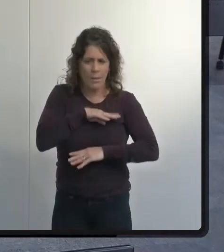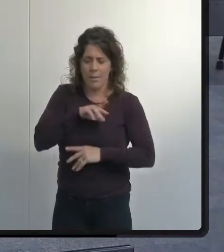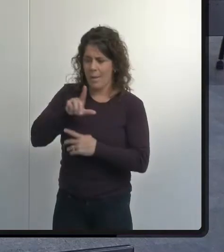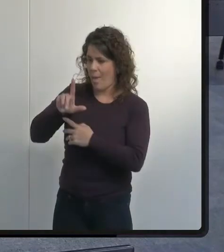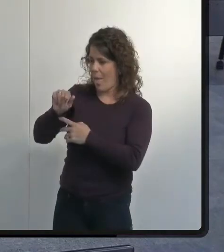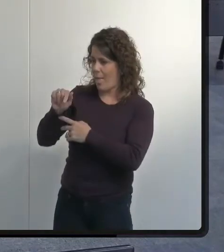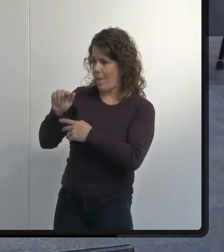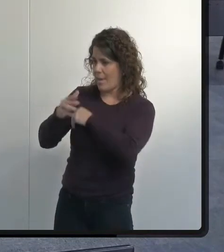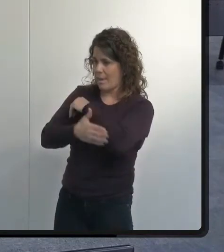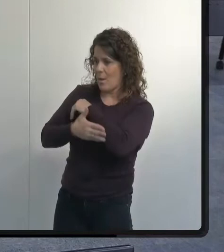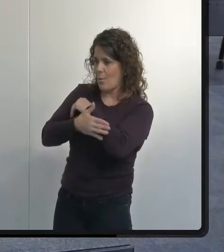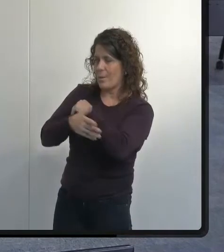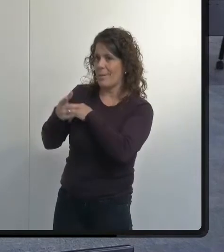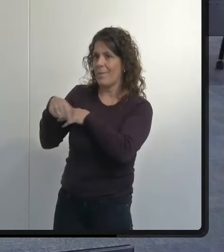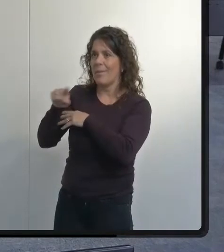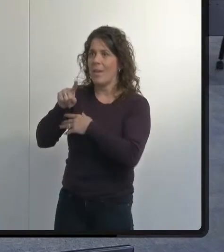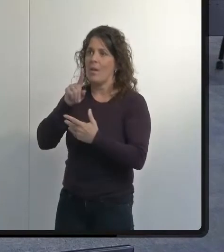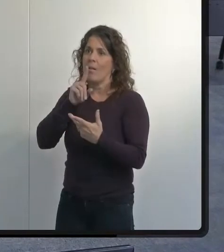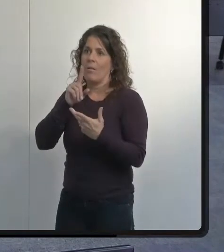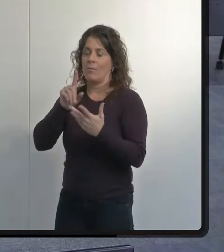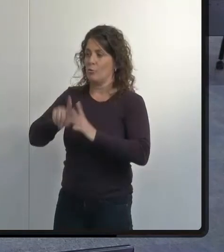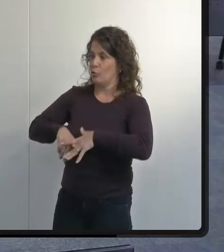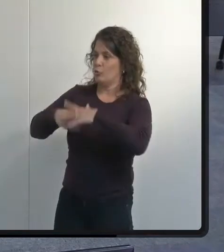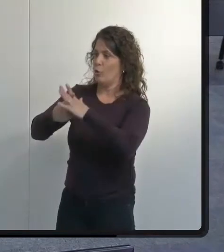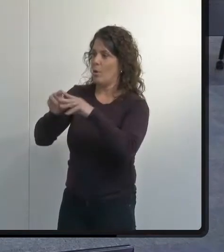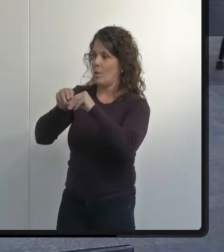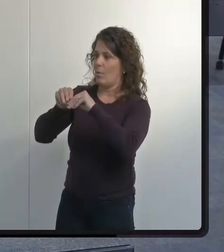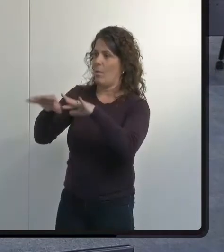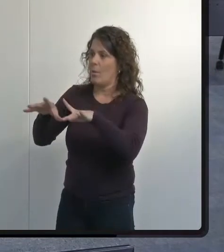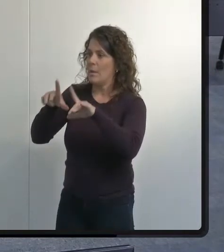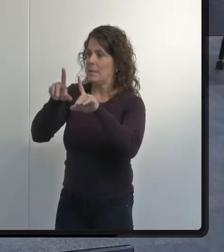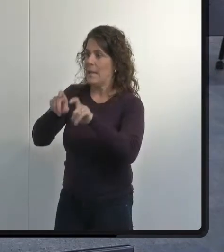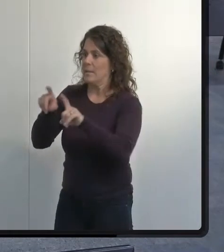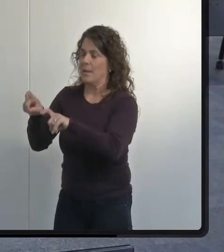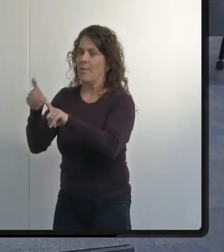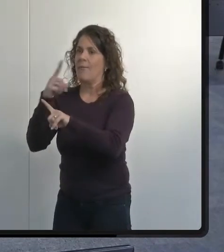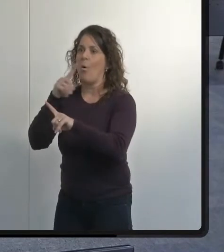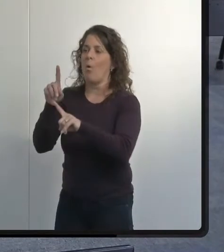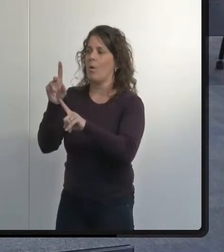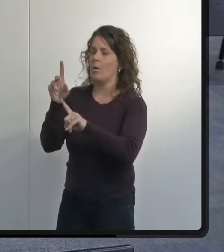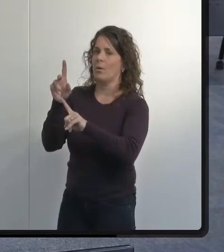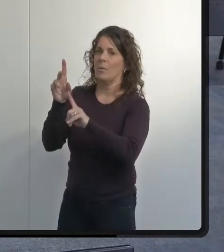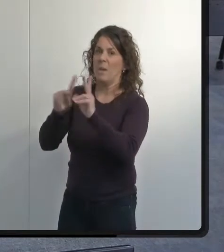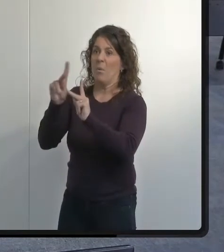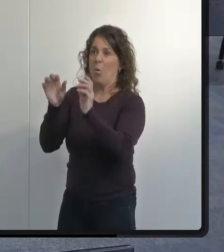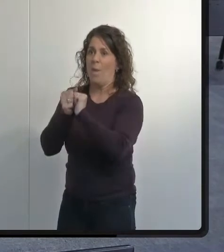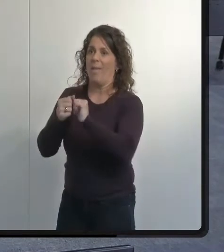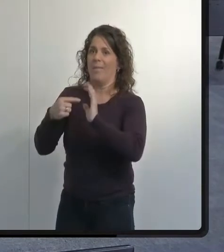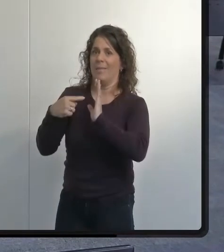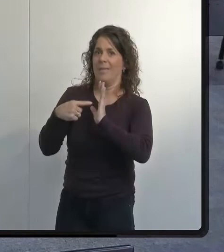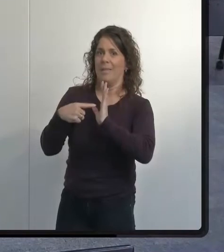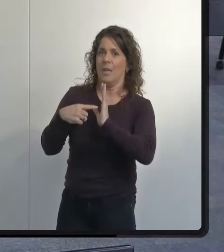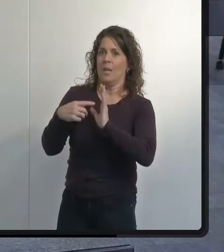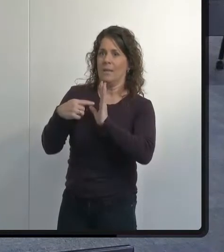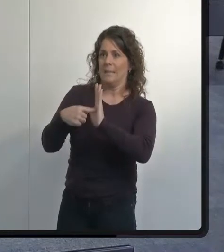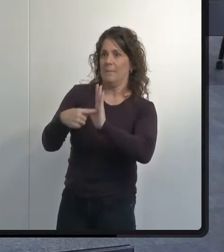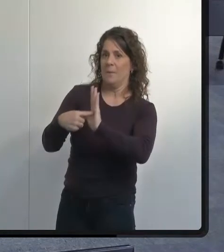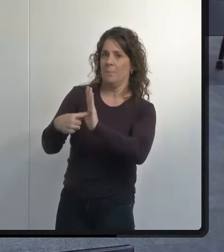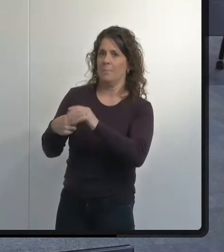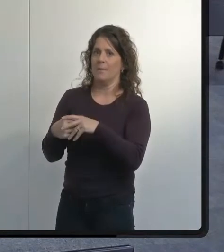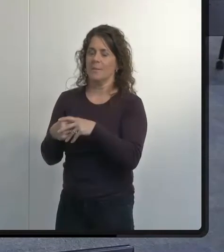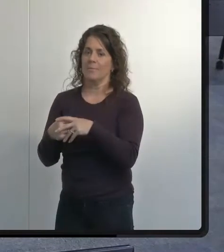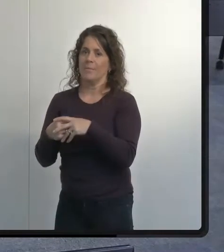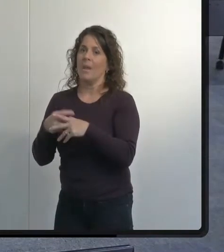just unveiling a sputum test for anybody with symptoms. It's a drive-through test, and presumably it's